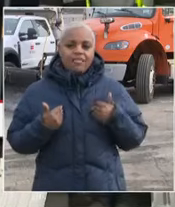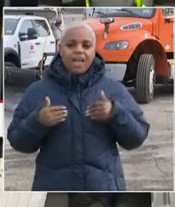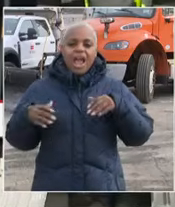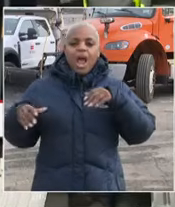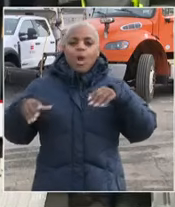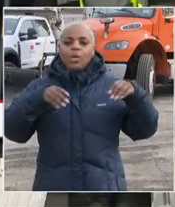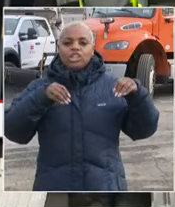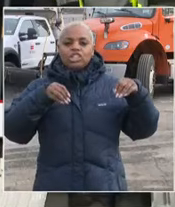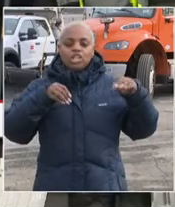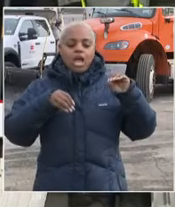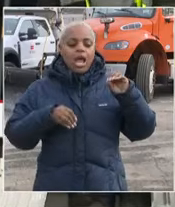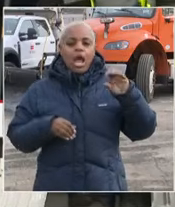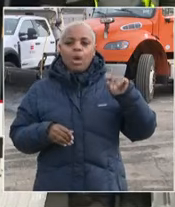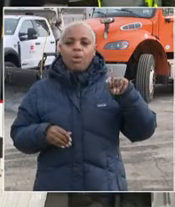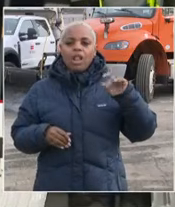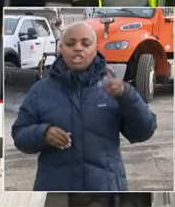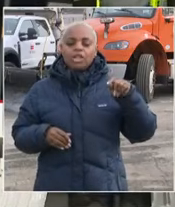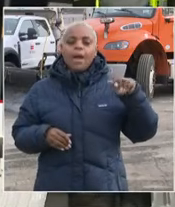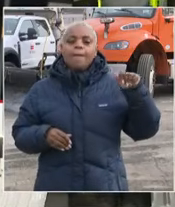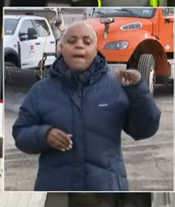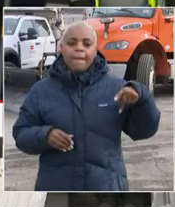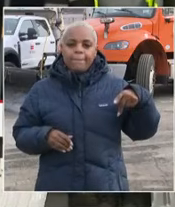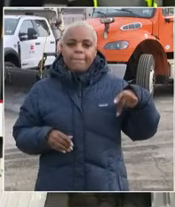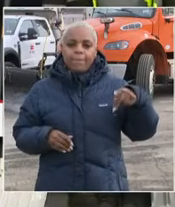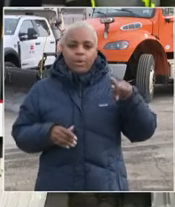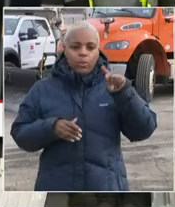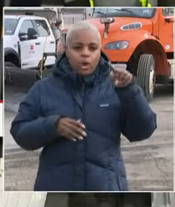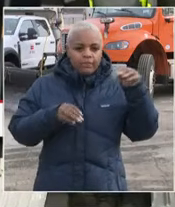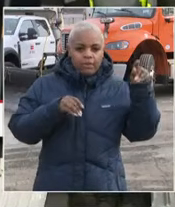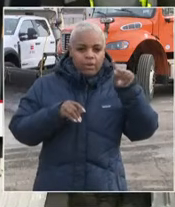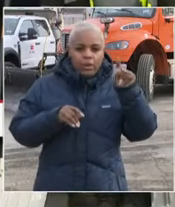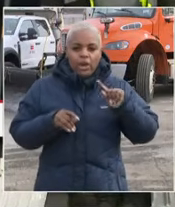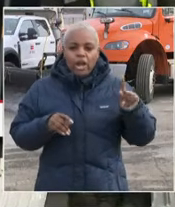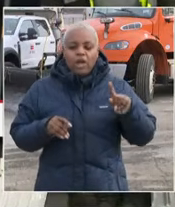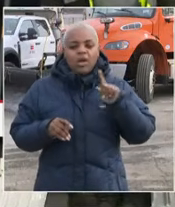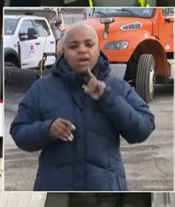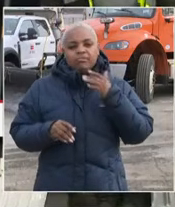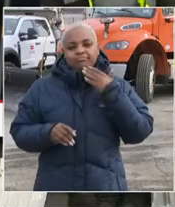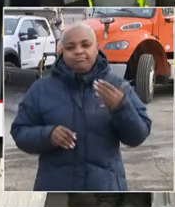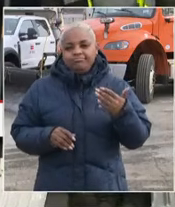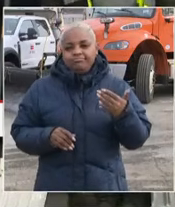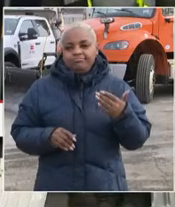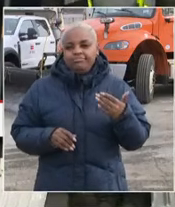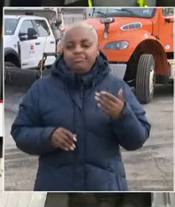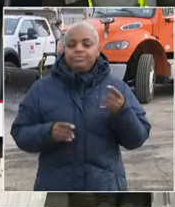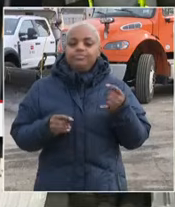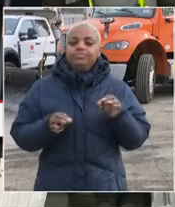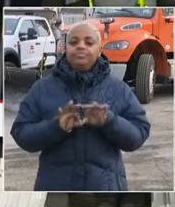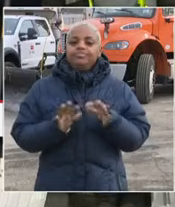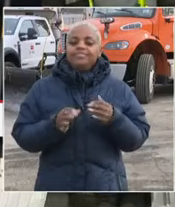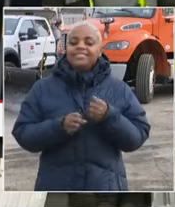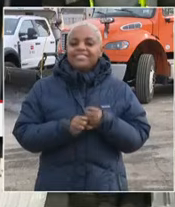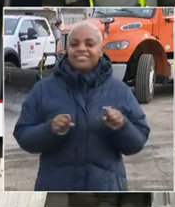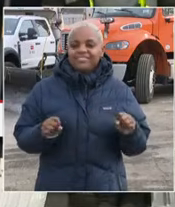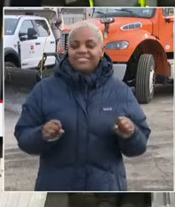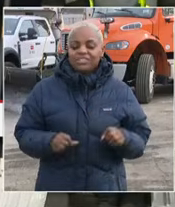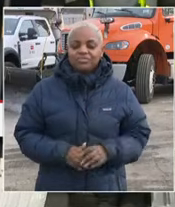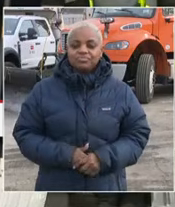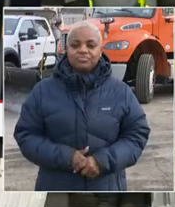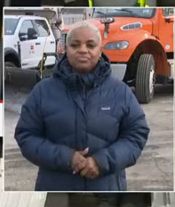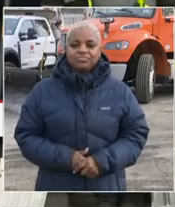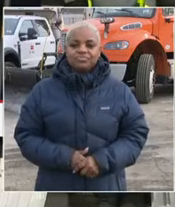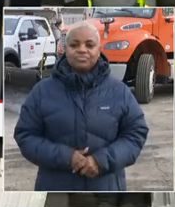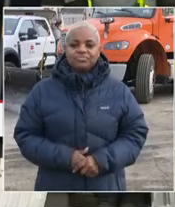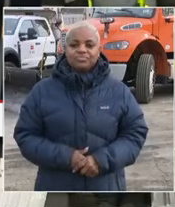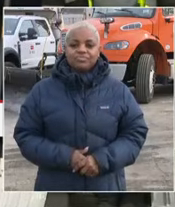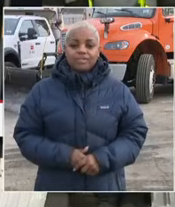also, I'll say a top priority for us, you heard Randy talk about it, is safety. The power lines can tend to come